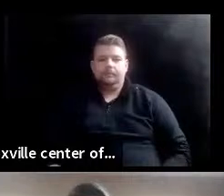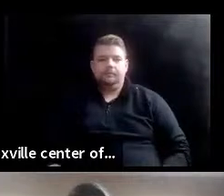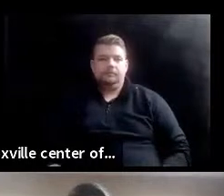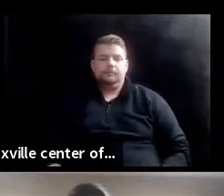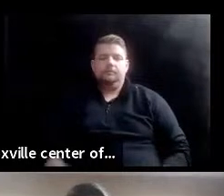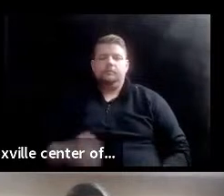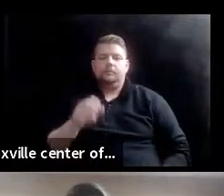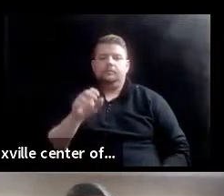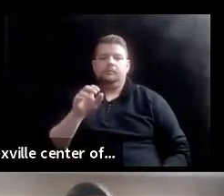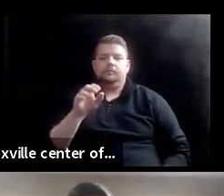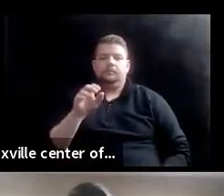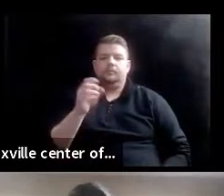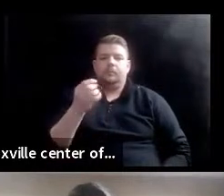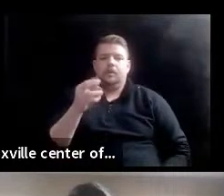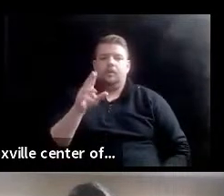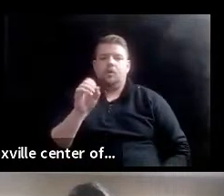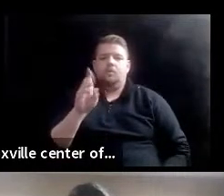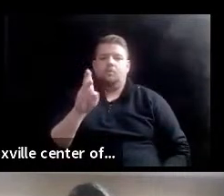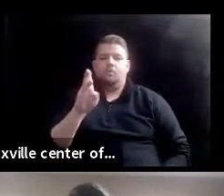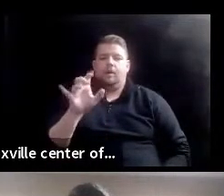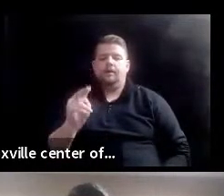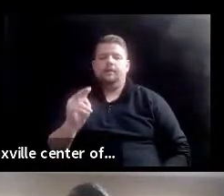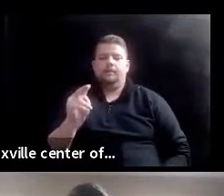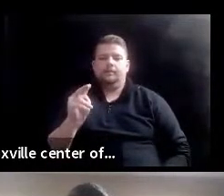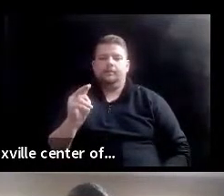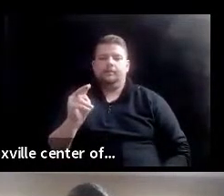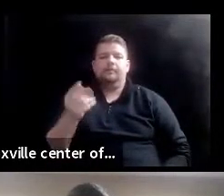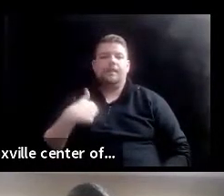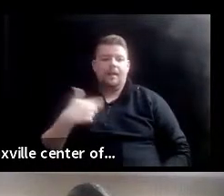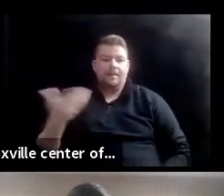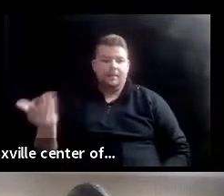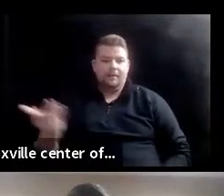Dr. O'Brien? I'm here.